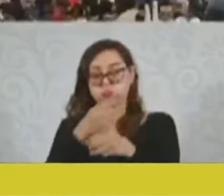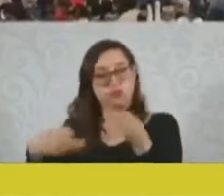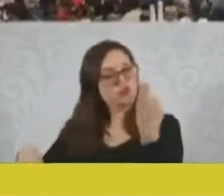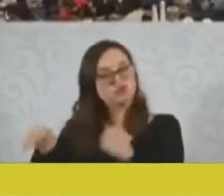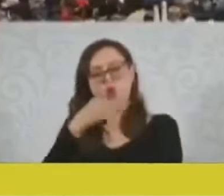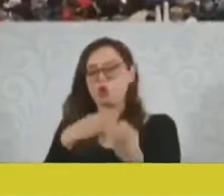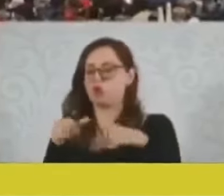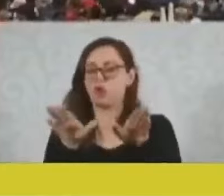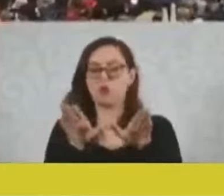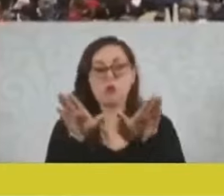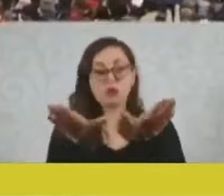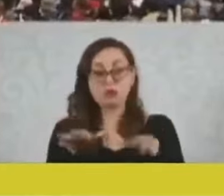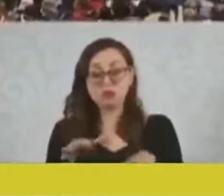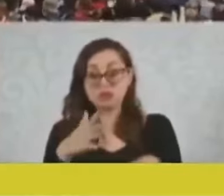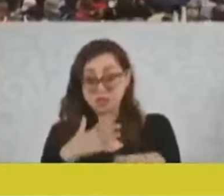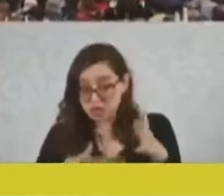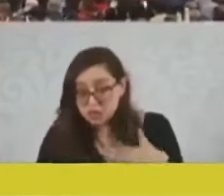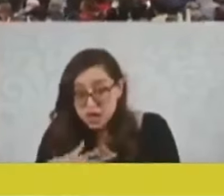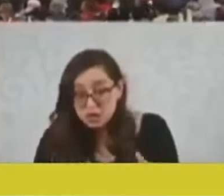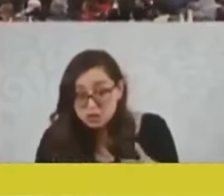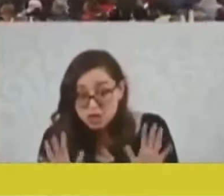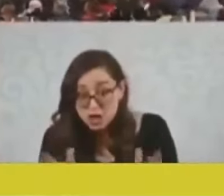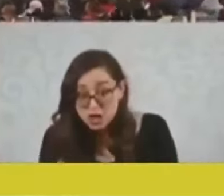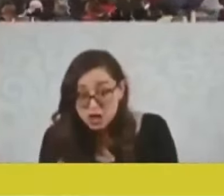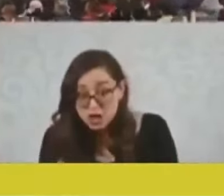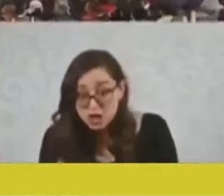Mexico. Are you tired?